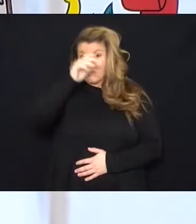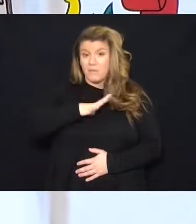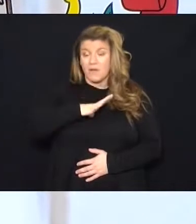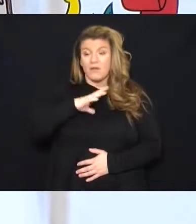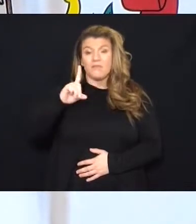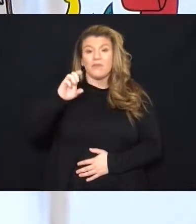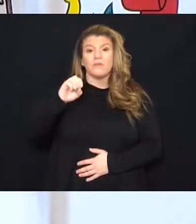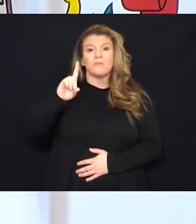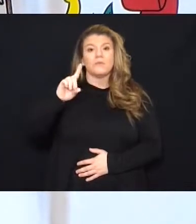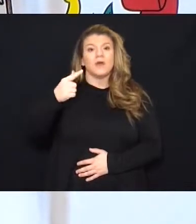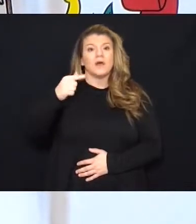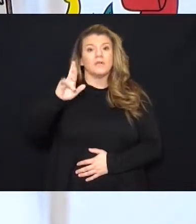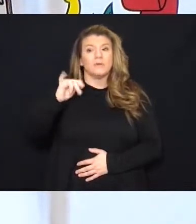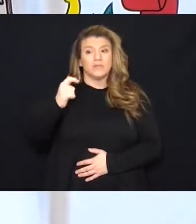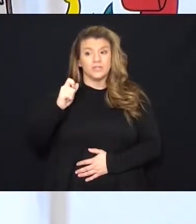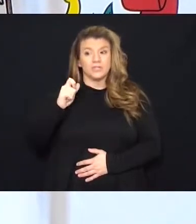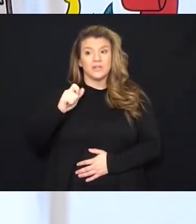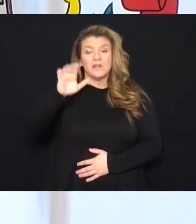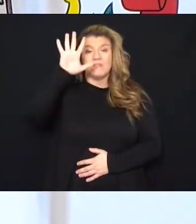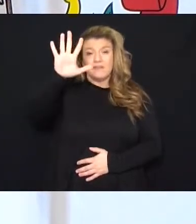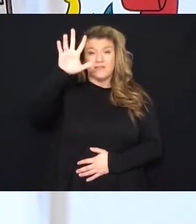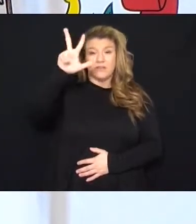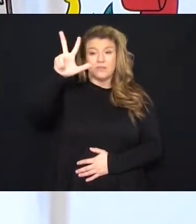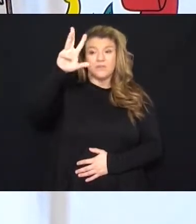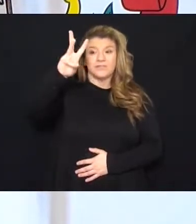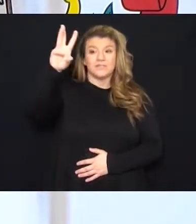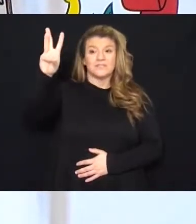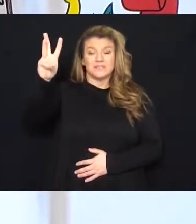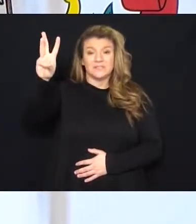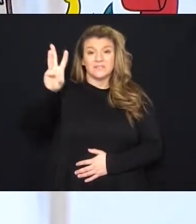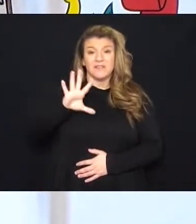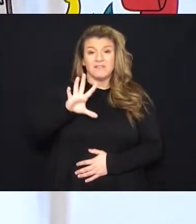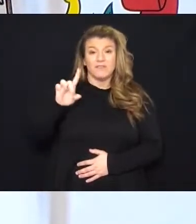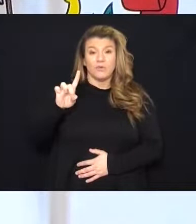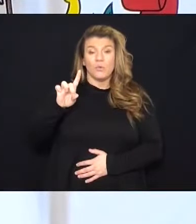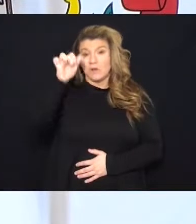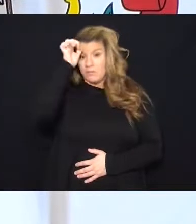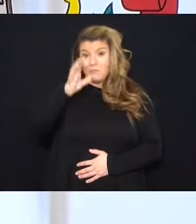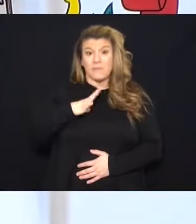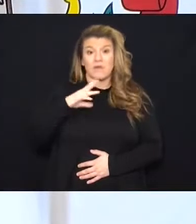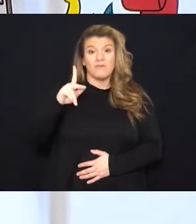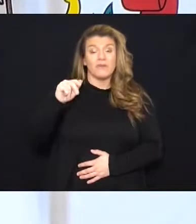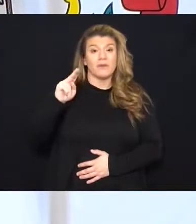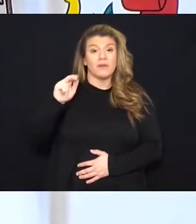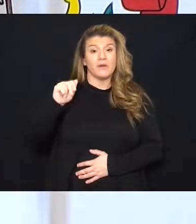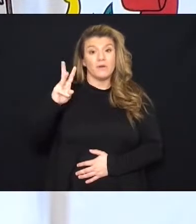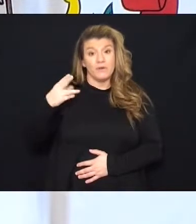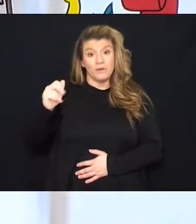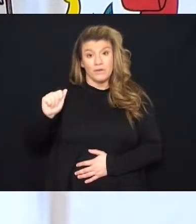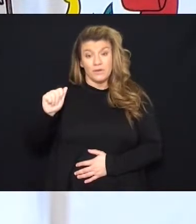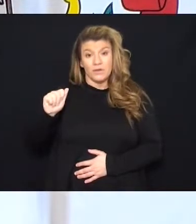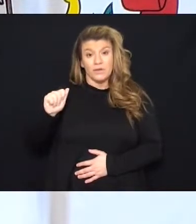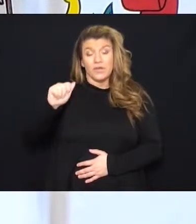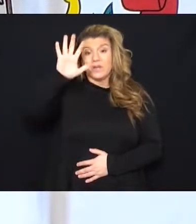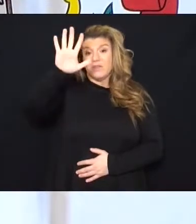from Doddridge County. The 5,366th death, a 51-year-old male from Kanawha County.